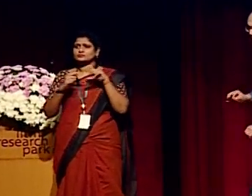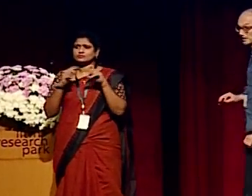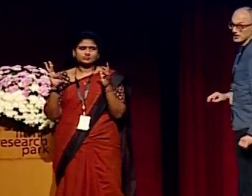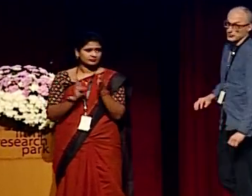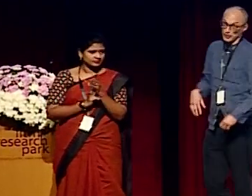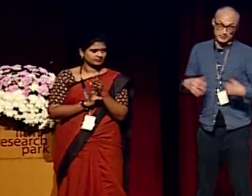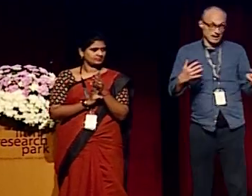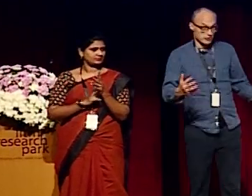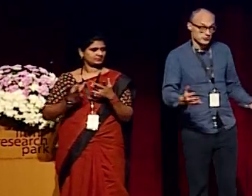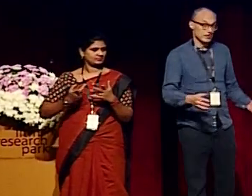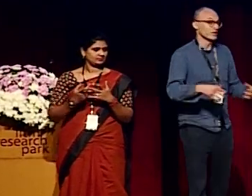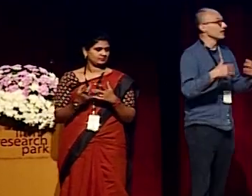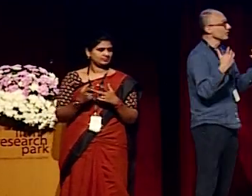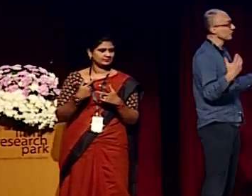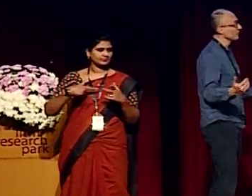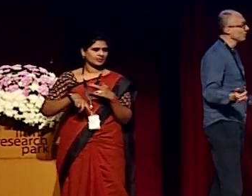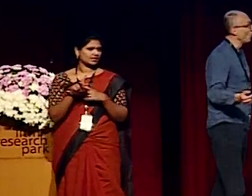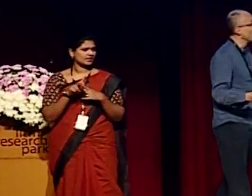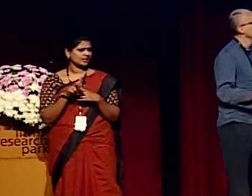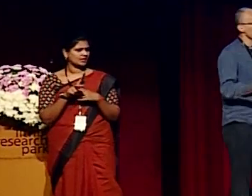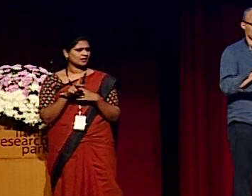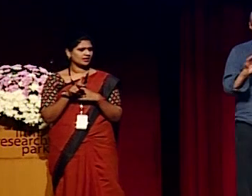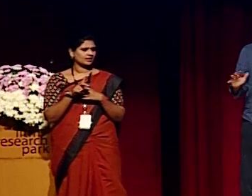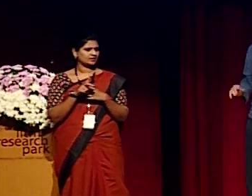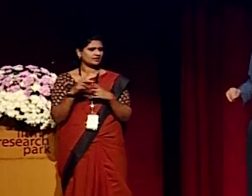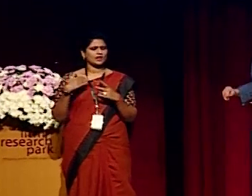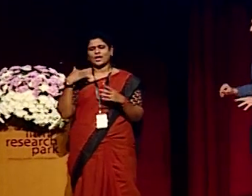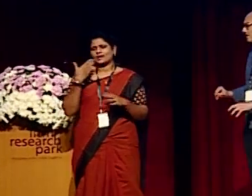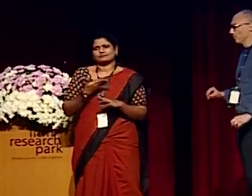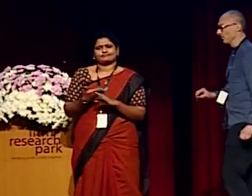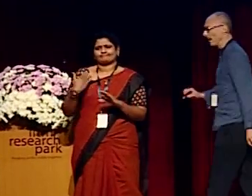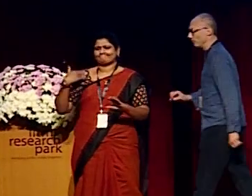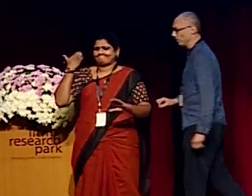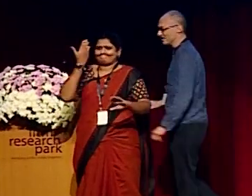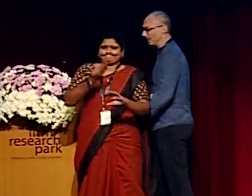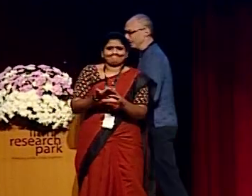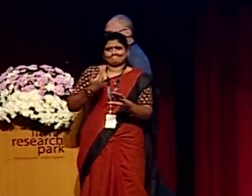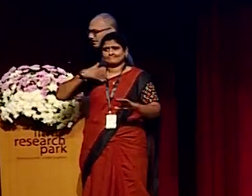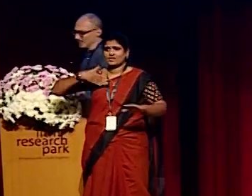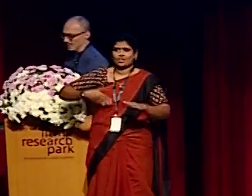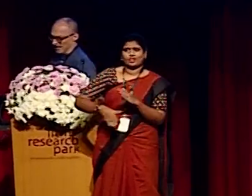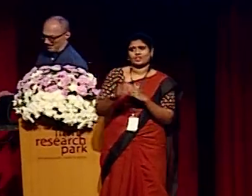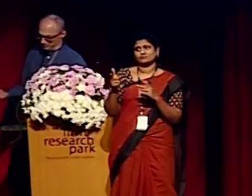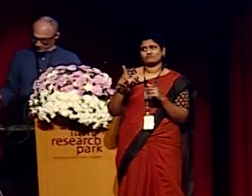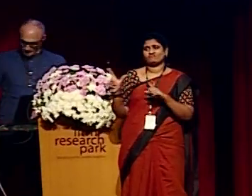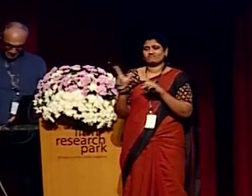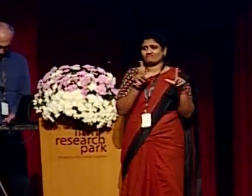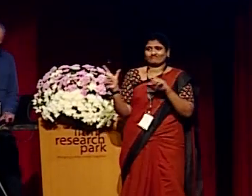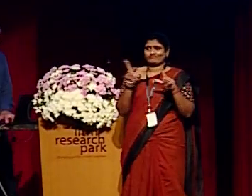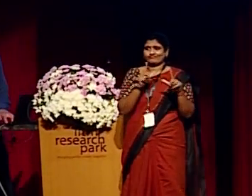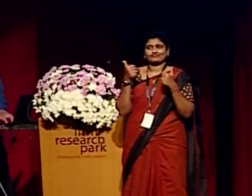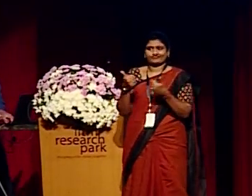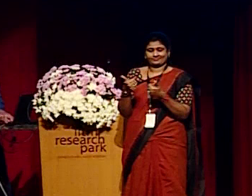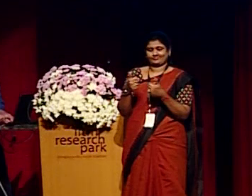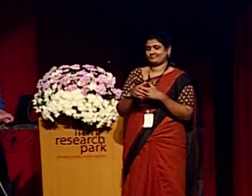speechruleengine.org/talks/empower23. So if you have your screen reader, you can read along, and you can play along with the examples I have on the slides.